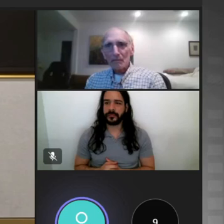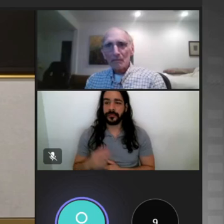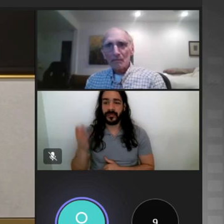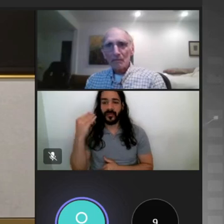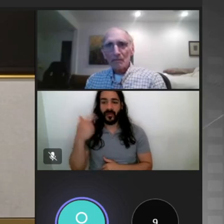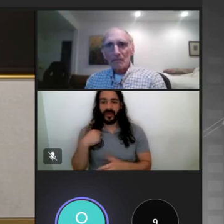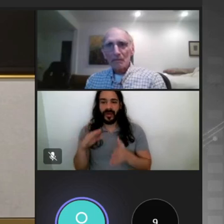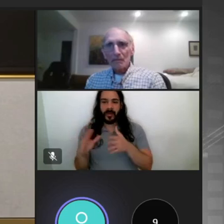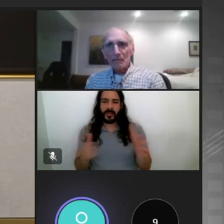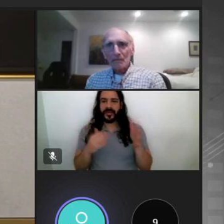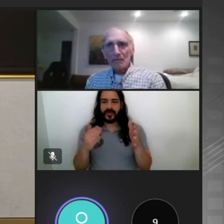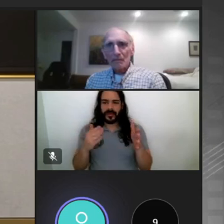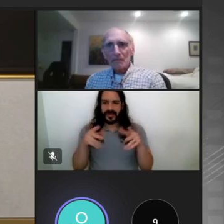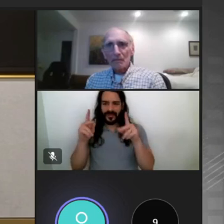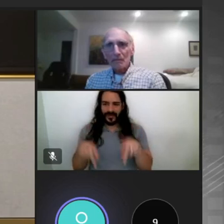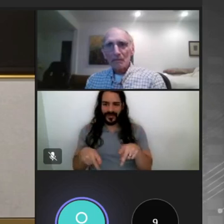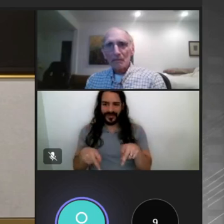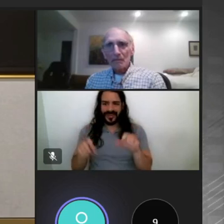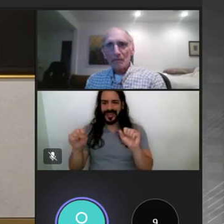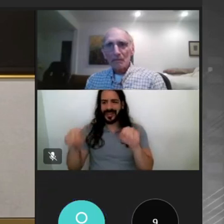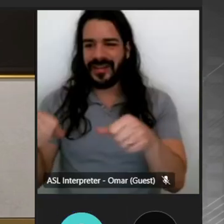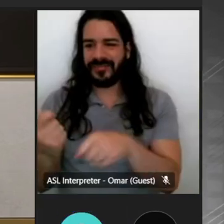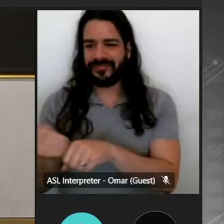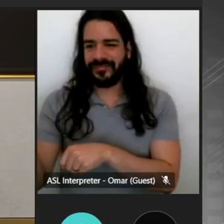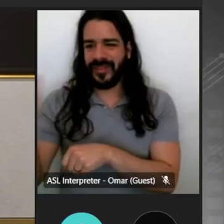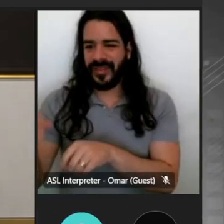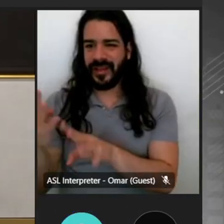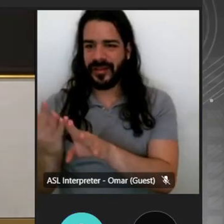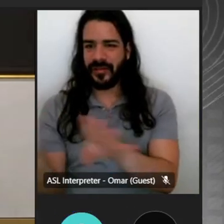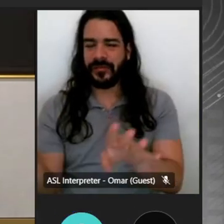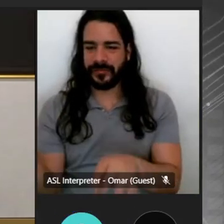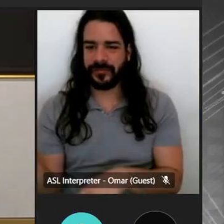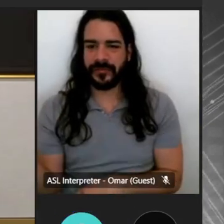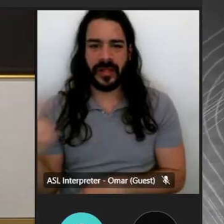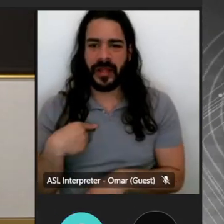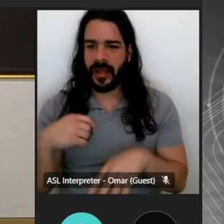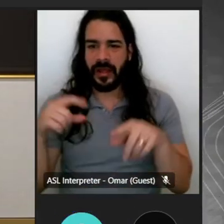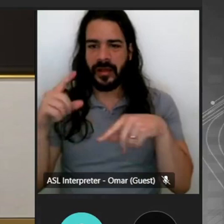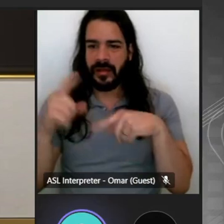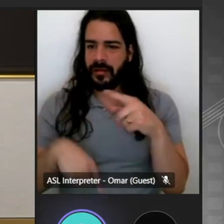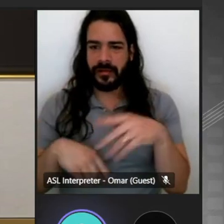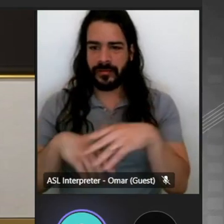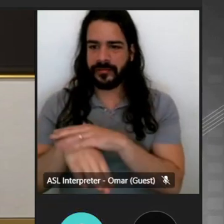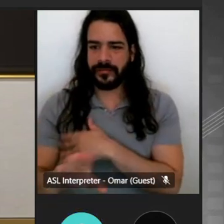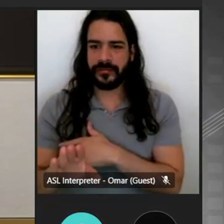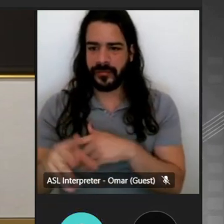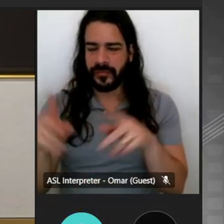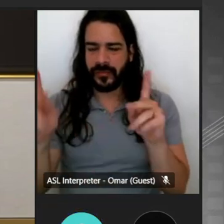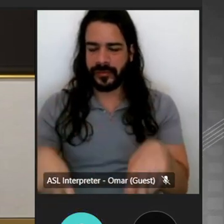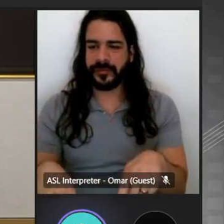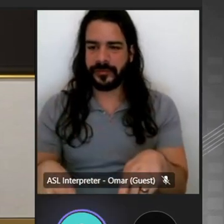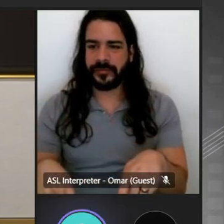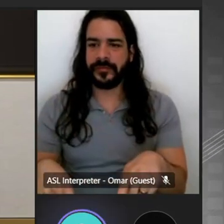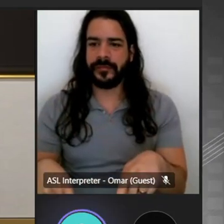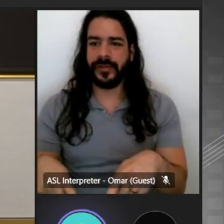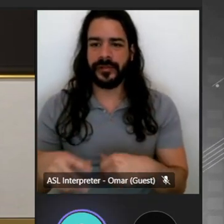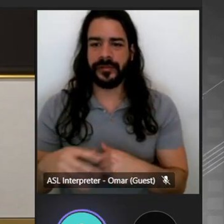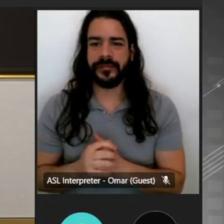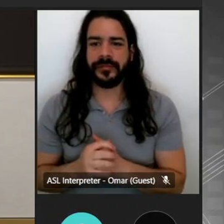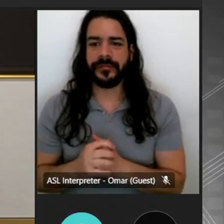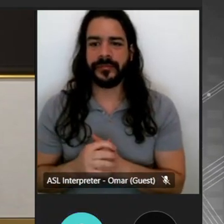And I originally had planned to be in person, so you can remove my name from that queue because I was not able to make it in